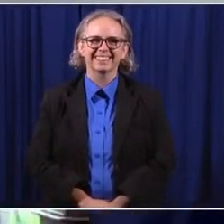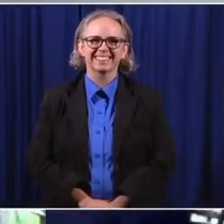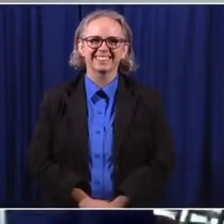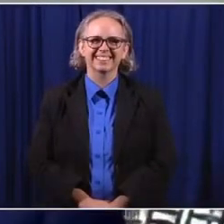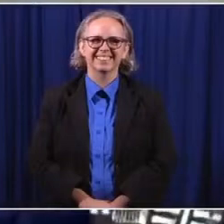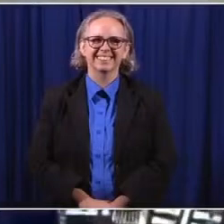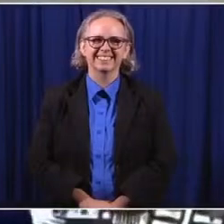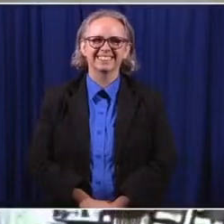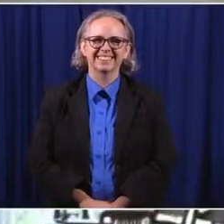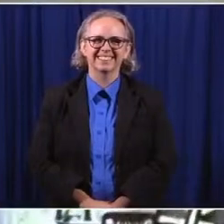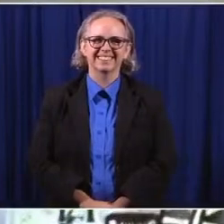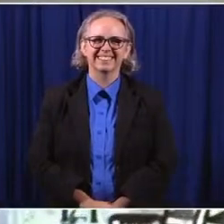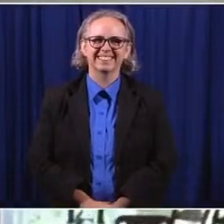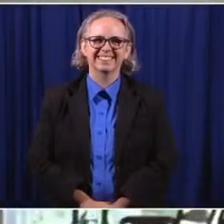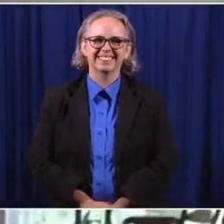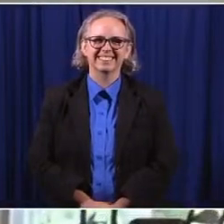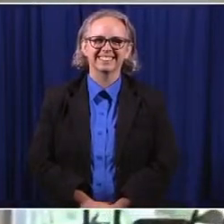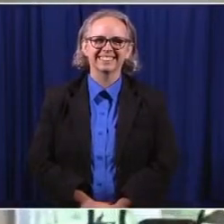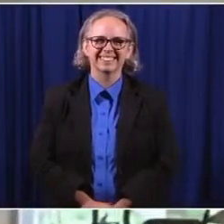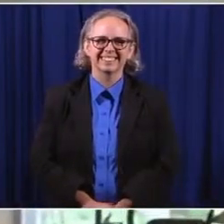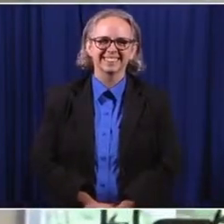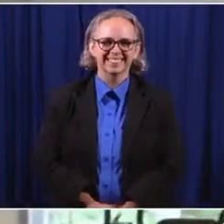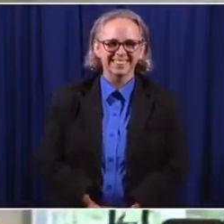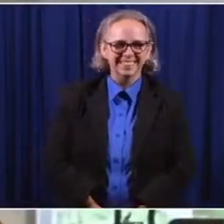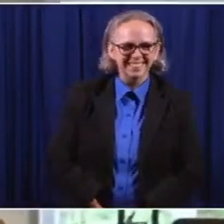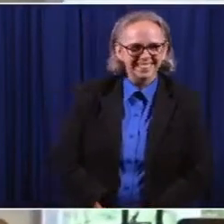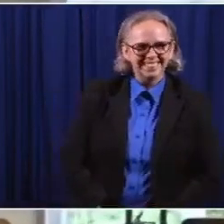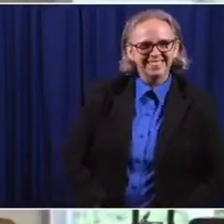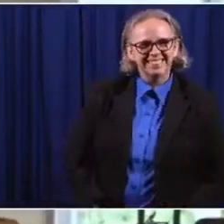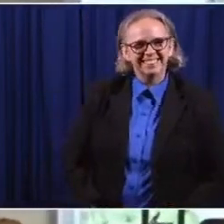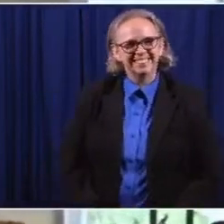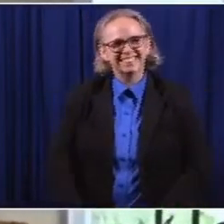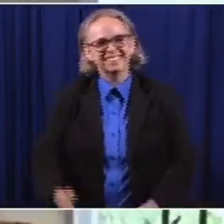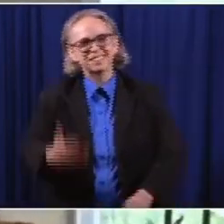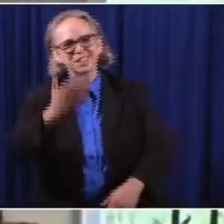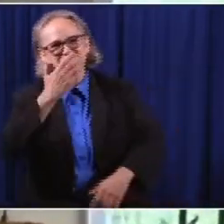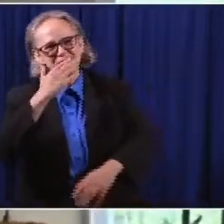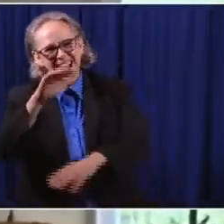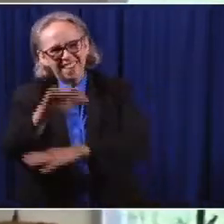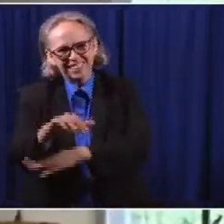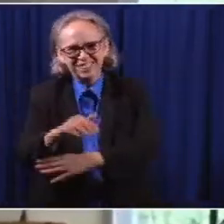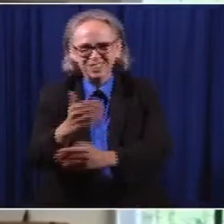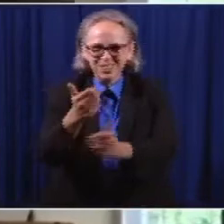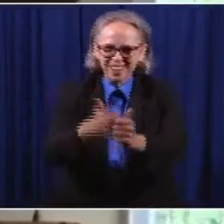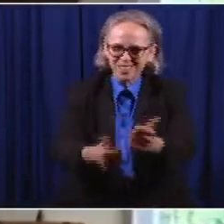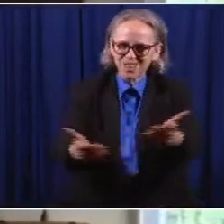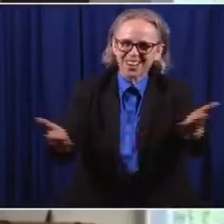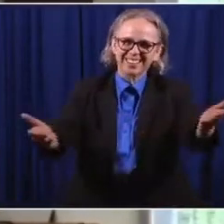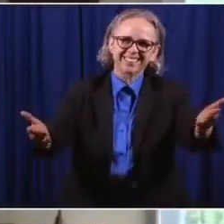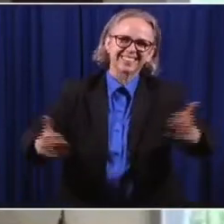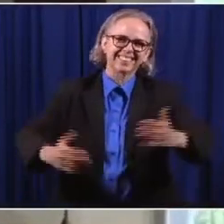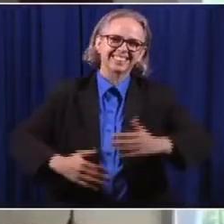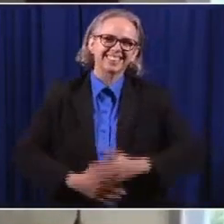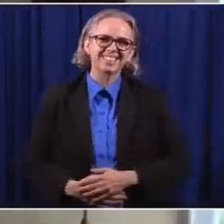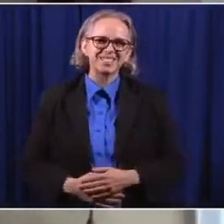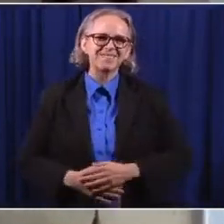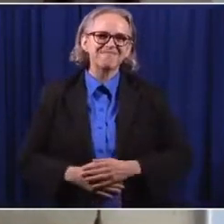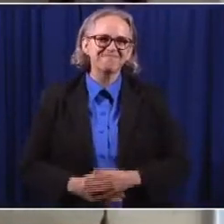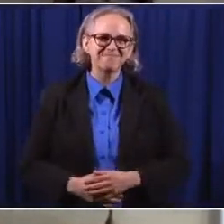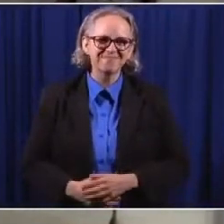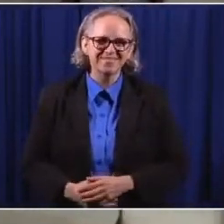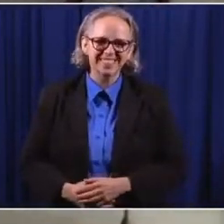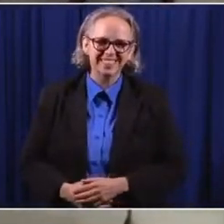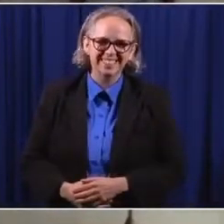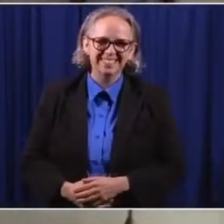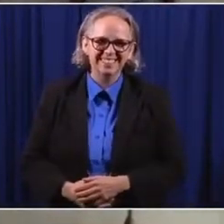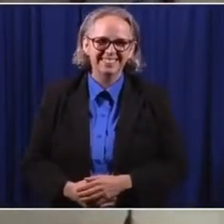There is Governor Mike DeWine taking the podium at his home in Cedarville. He is accompanied today by his wife, Fran DeWine,